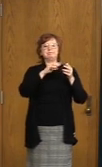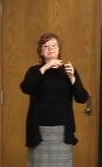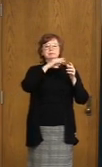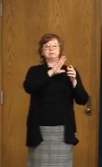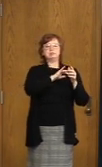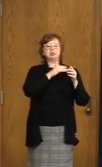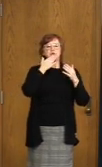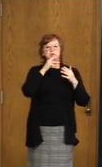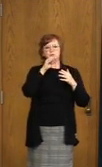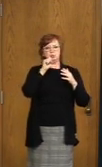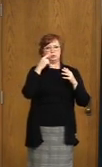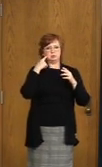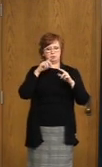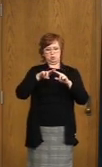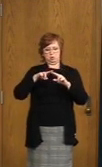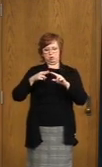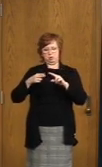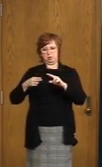future.